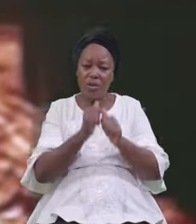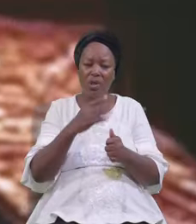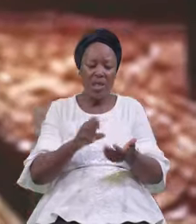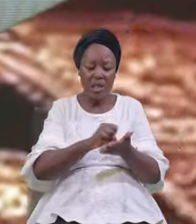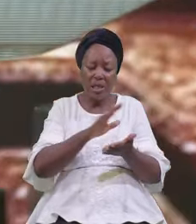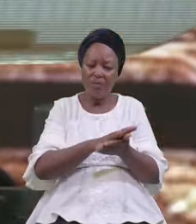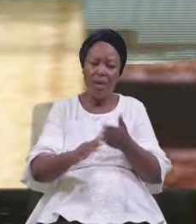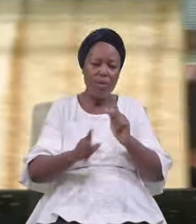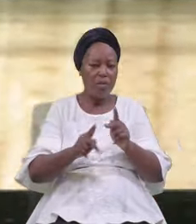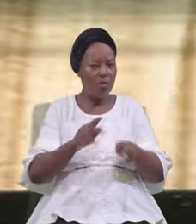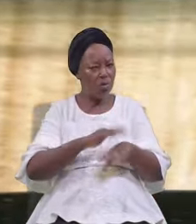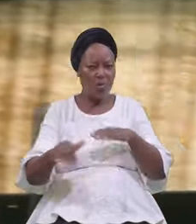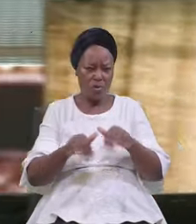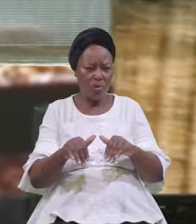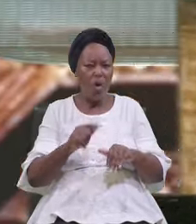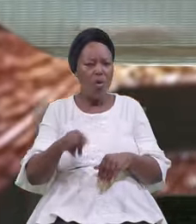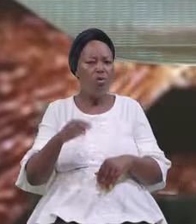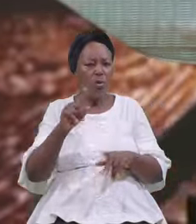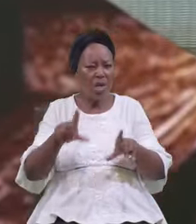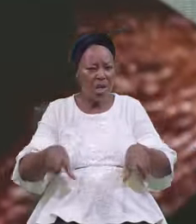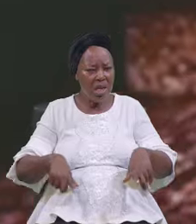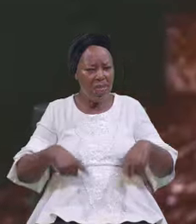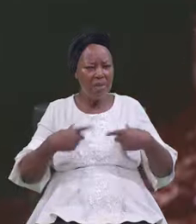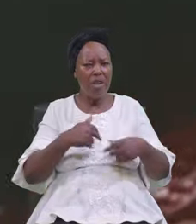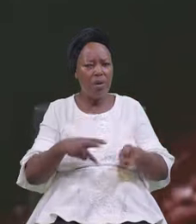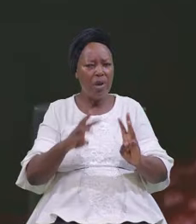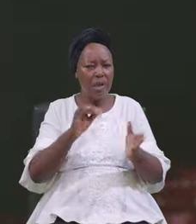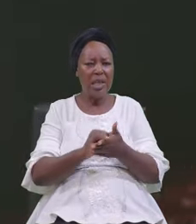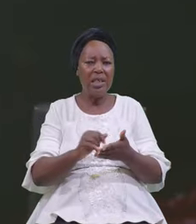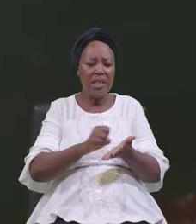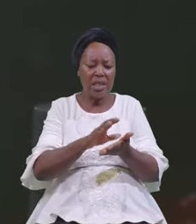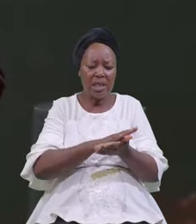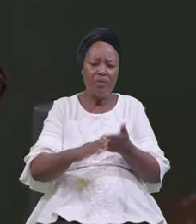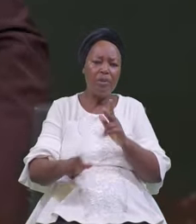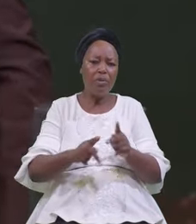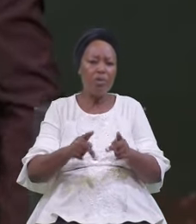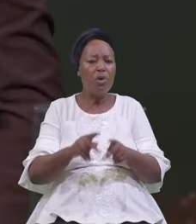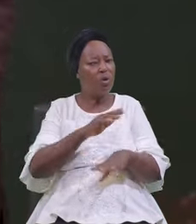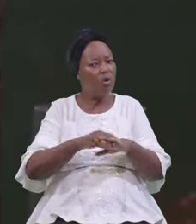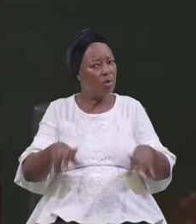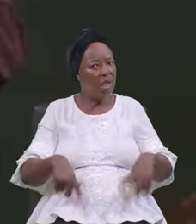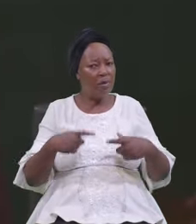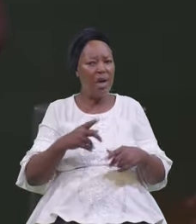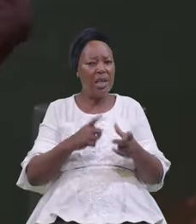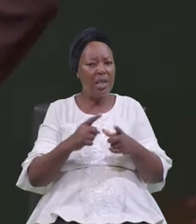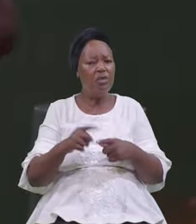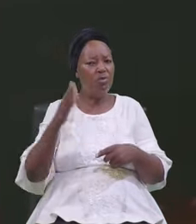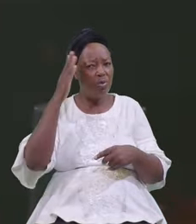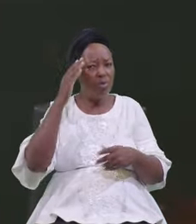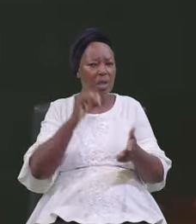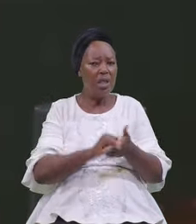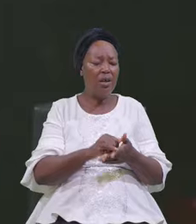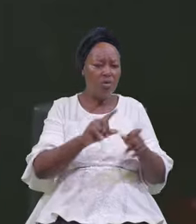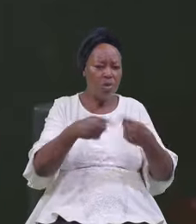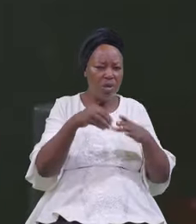way sanctified people don't live. And you get, you interact with things and with people